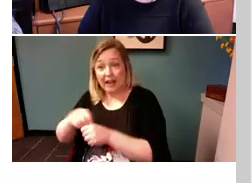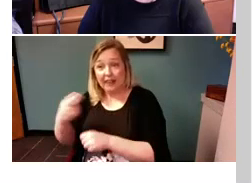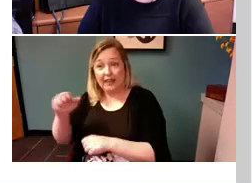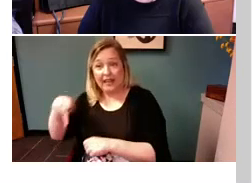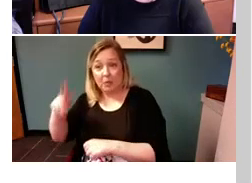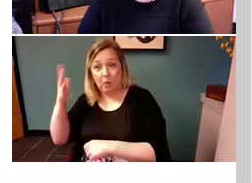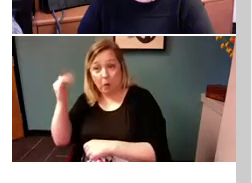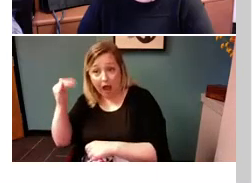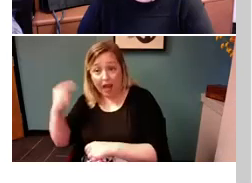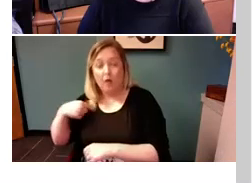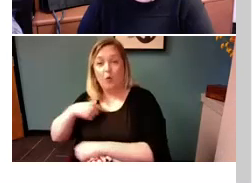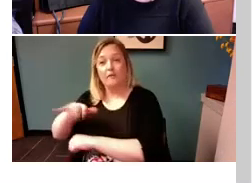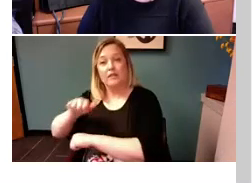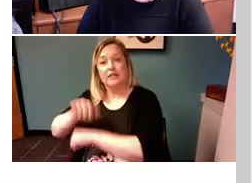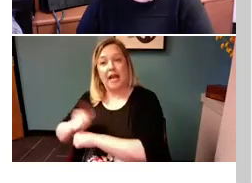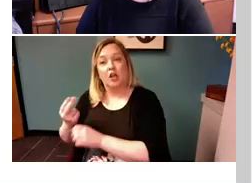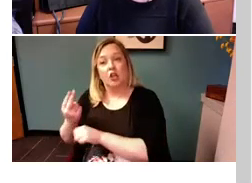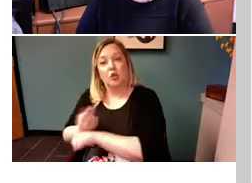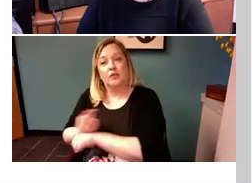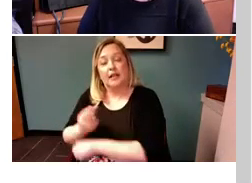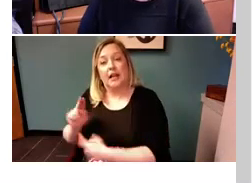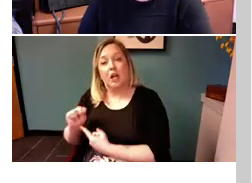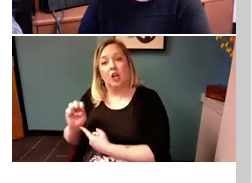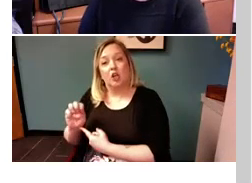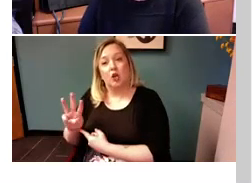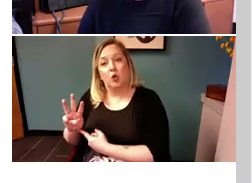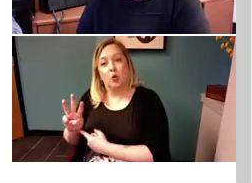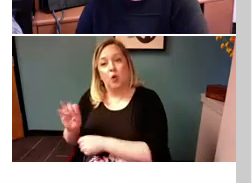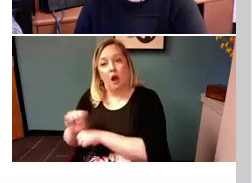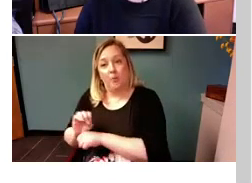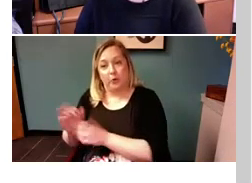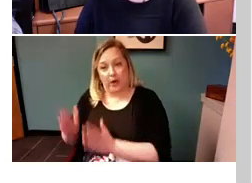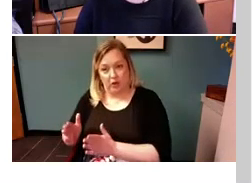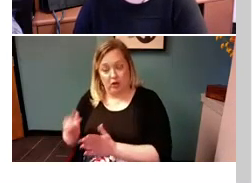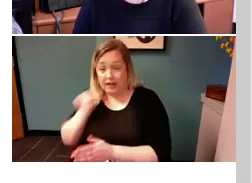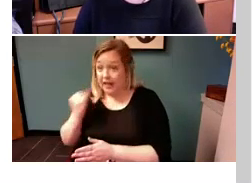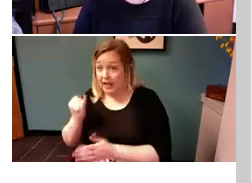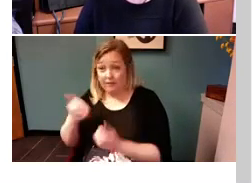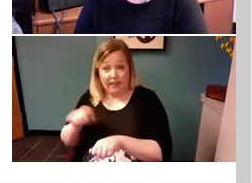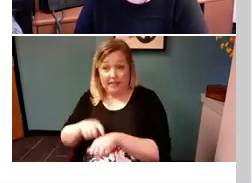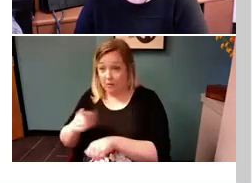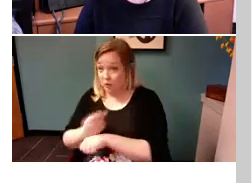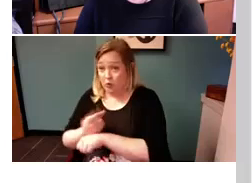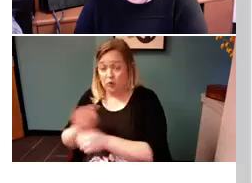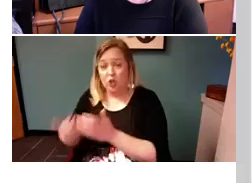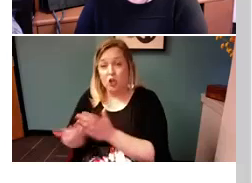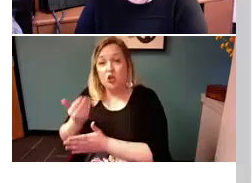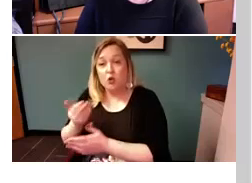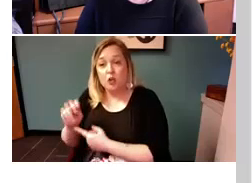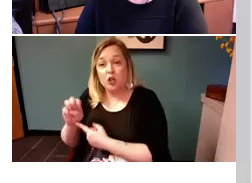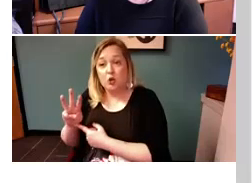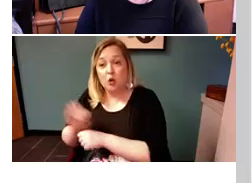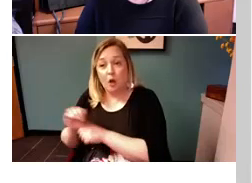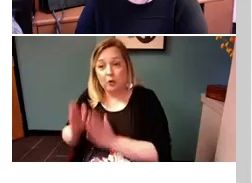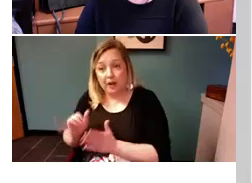assigned it using the new operator. Right, so whenever we use the new operator, we are assigning or allocating memory in the heap